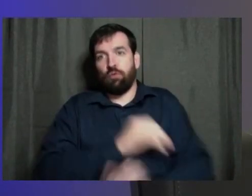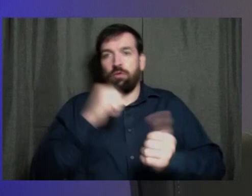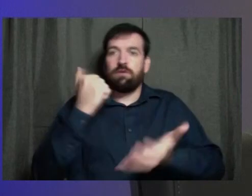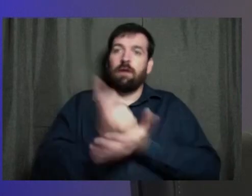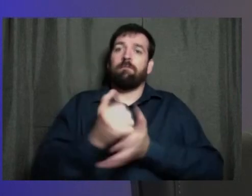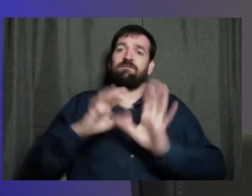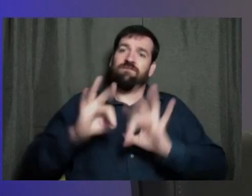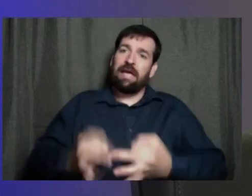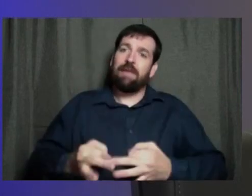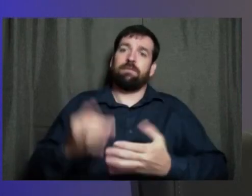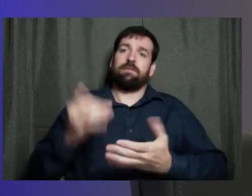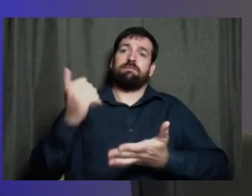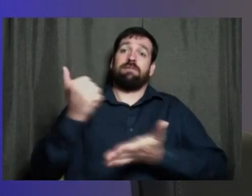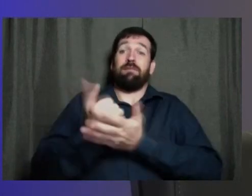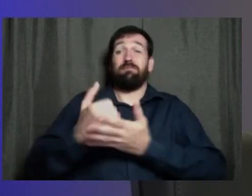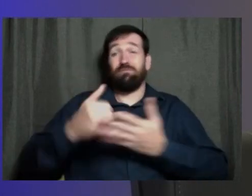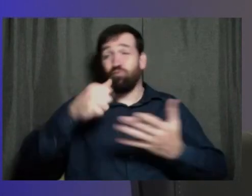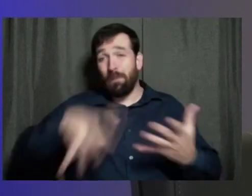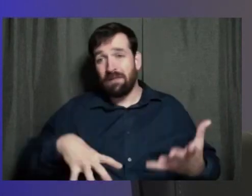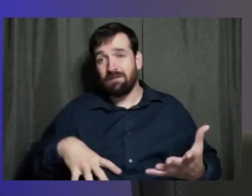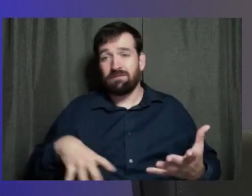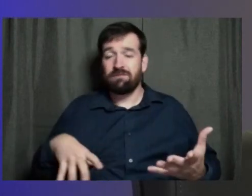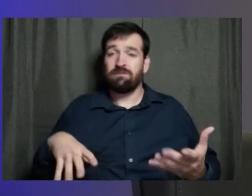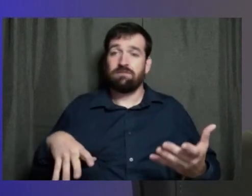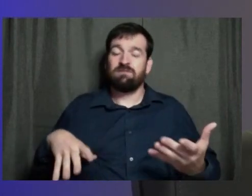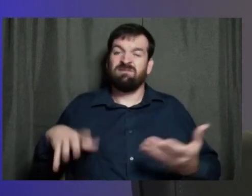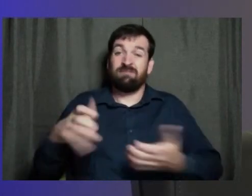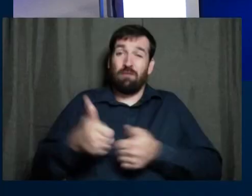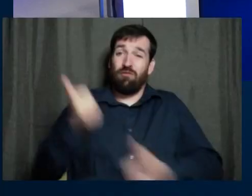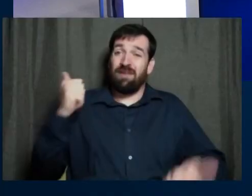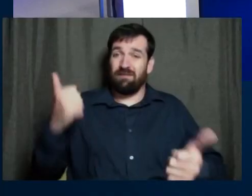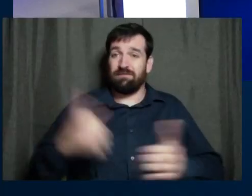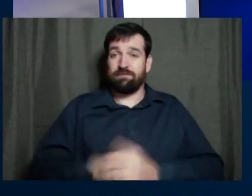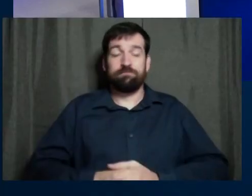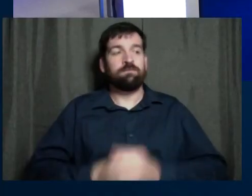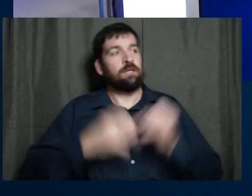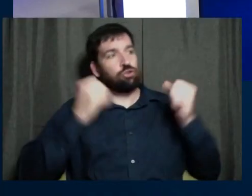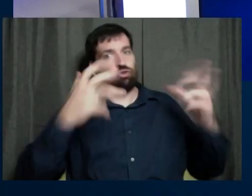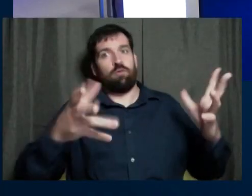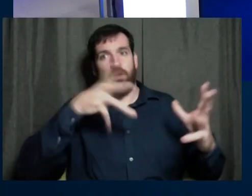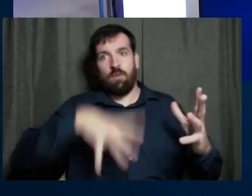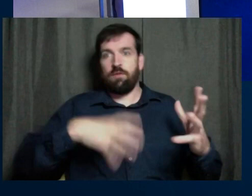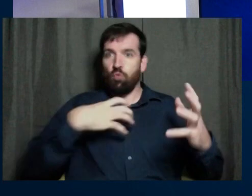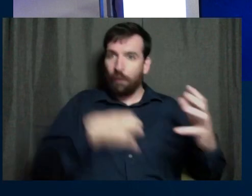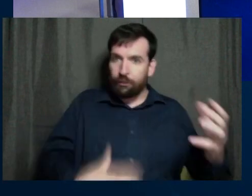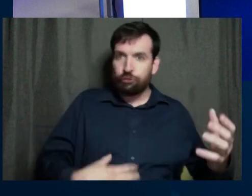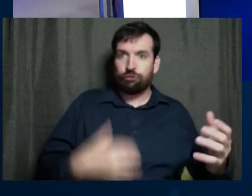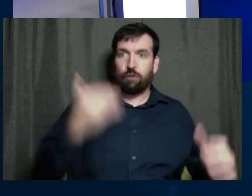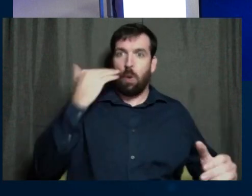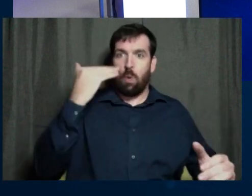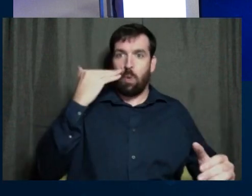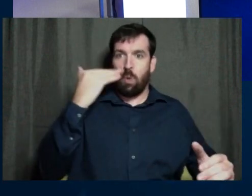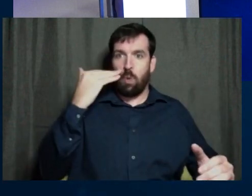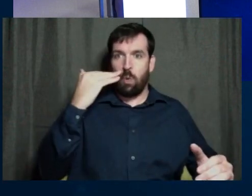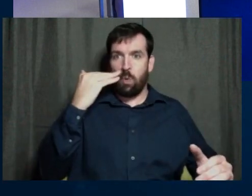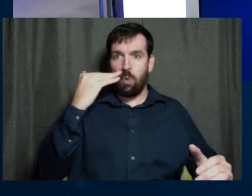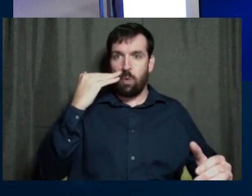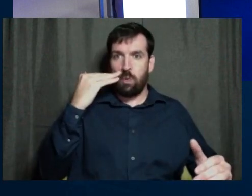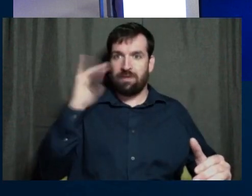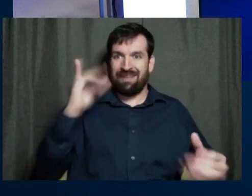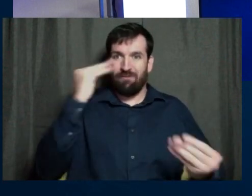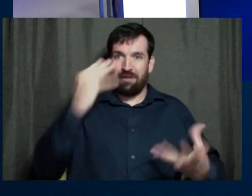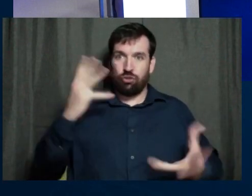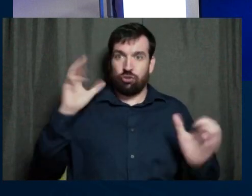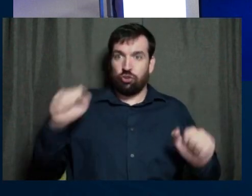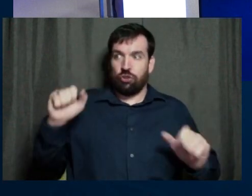individual women, the more we can do to prevent this from happening. Because so many women wish they would have known, or wish they would have known that they could pass that information along so that they could get that